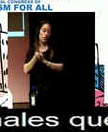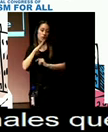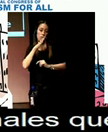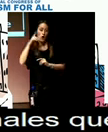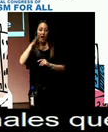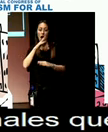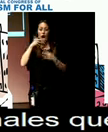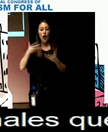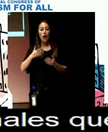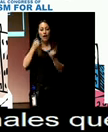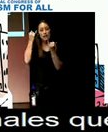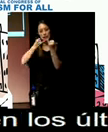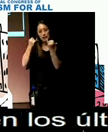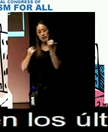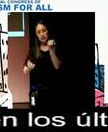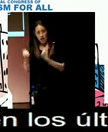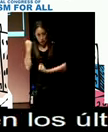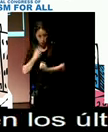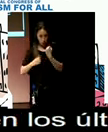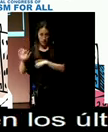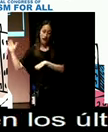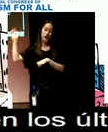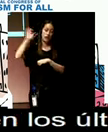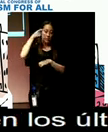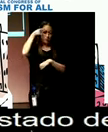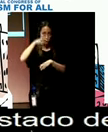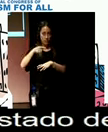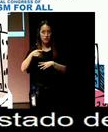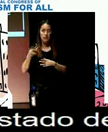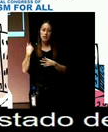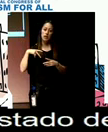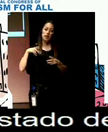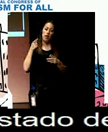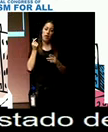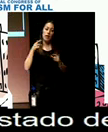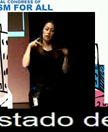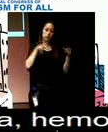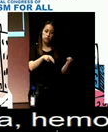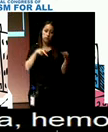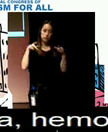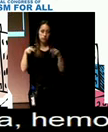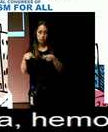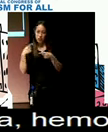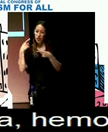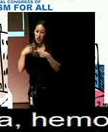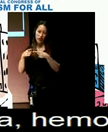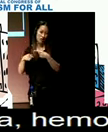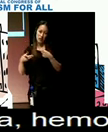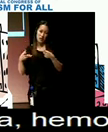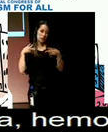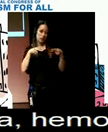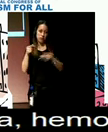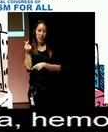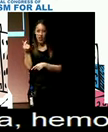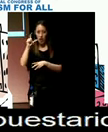cuts in relation to supporting social tourism. So this means that we needed to create something that would